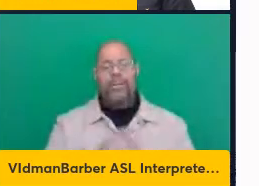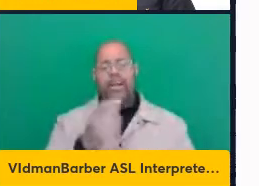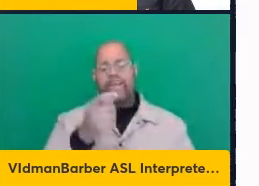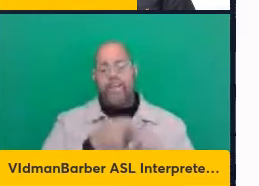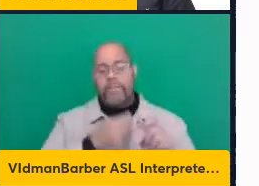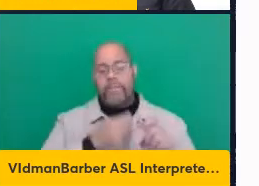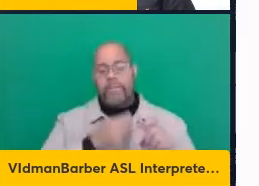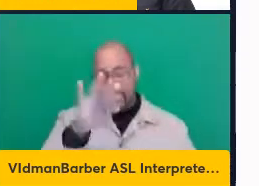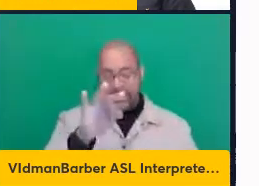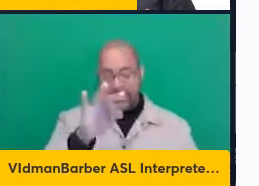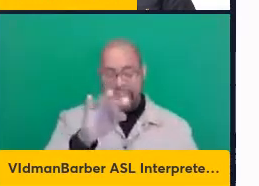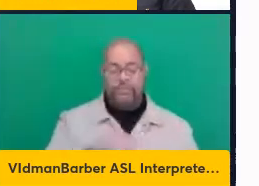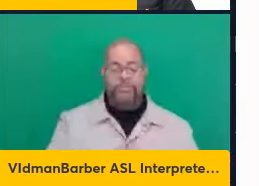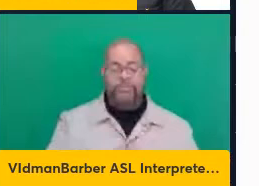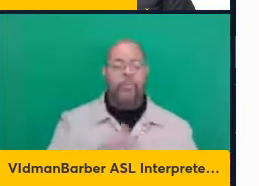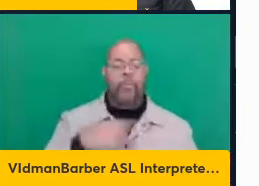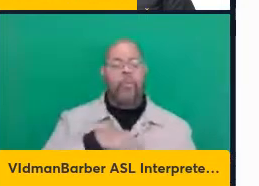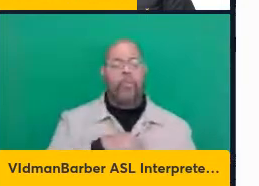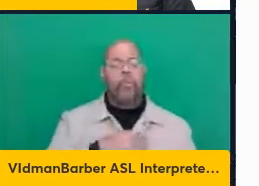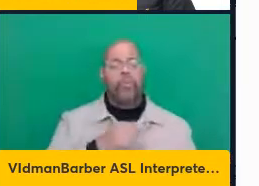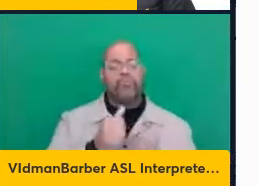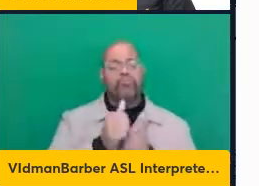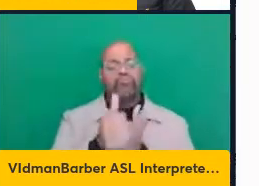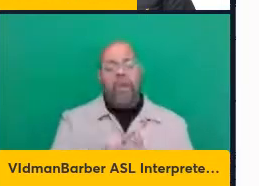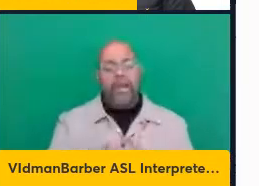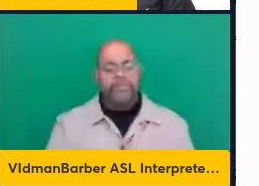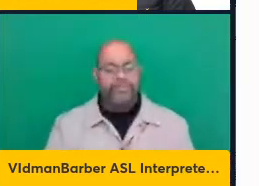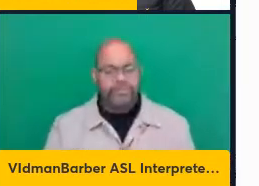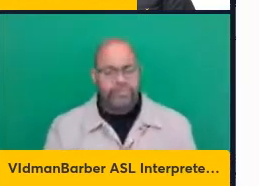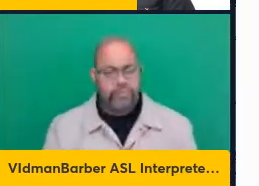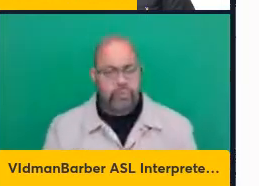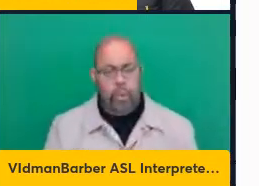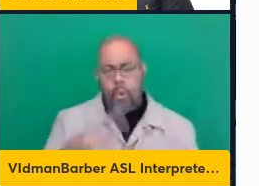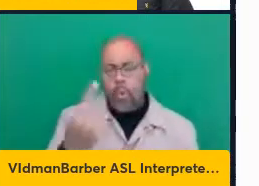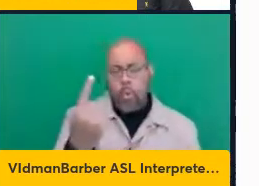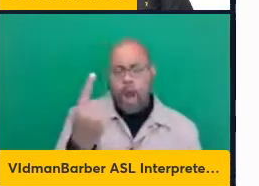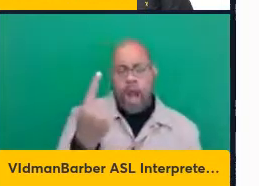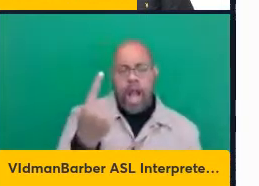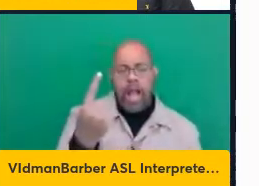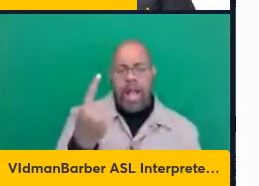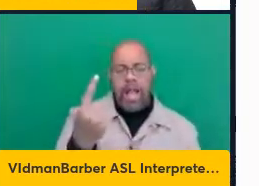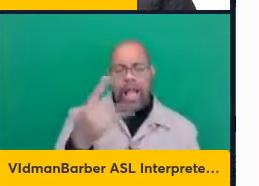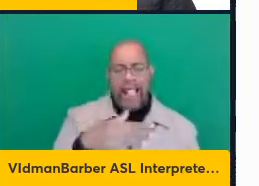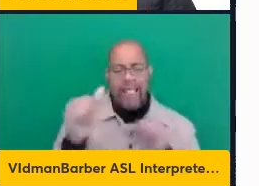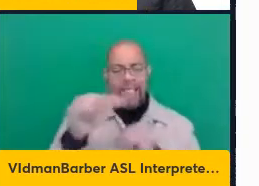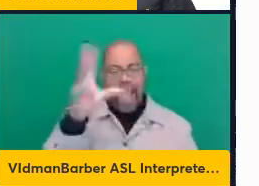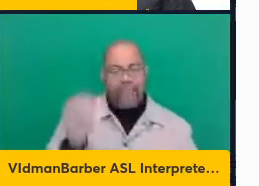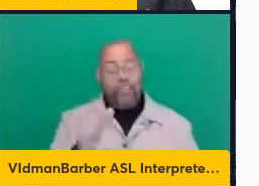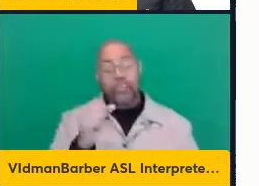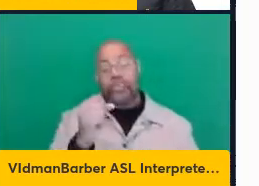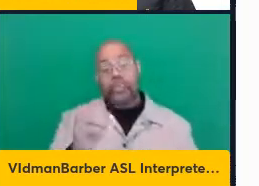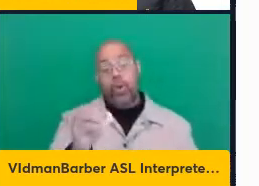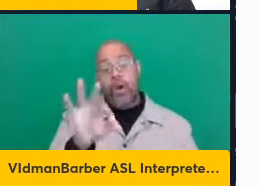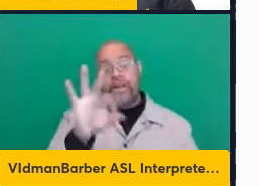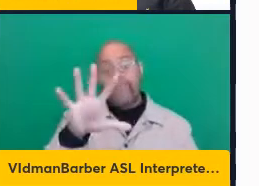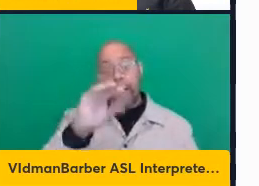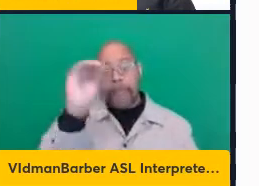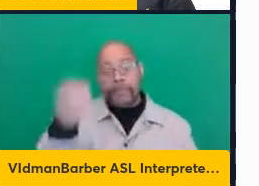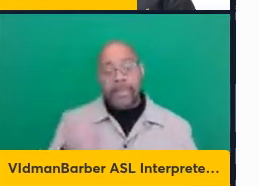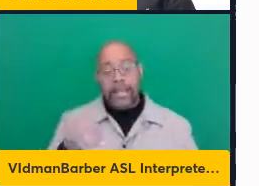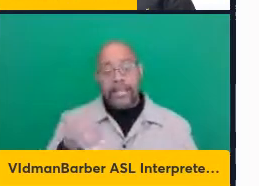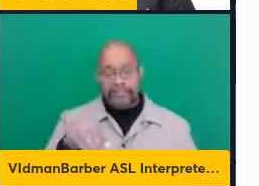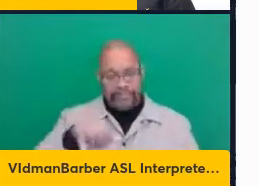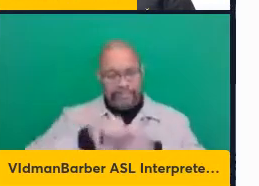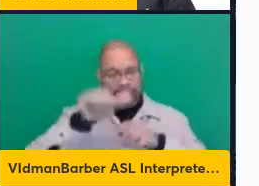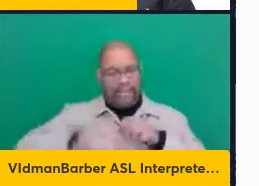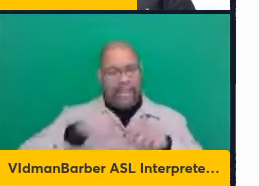19 that we have tracked, only one has left the continent. So 95% of them are still on the